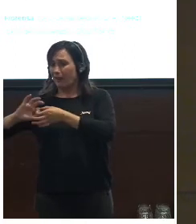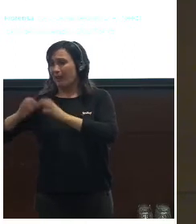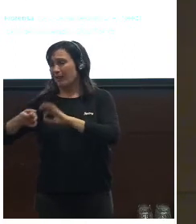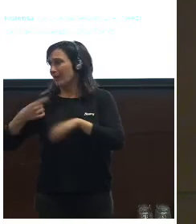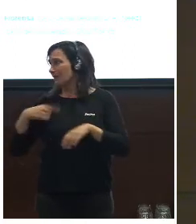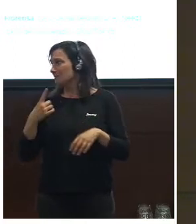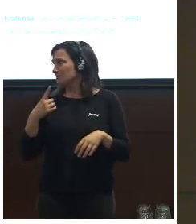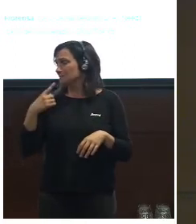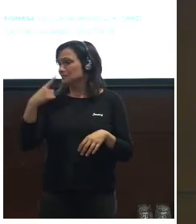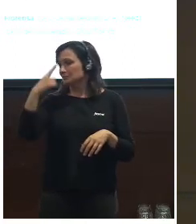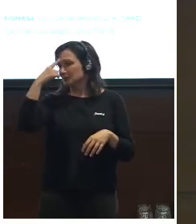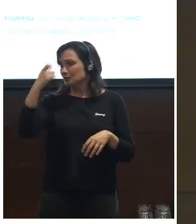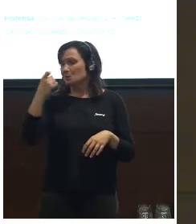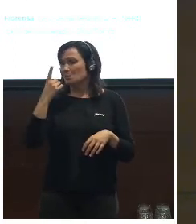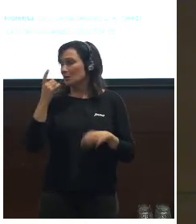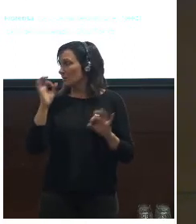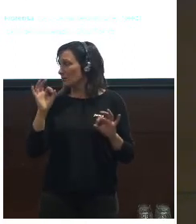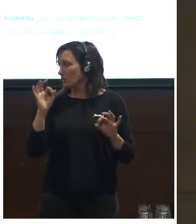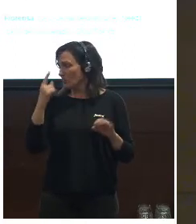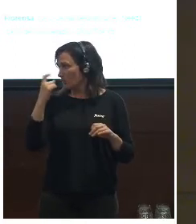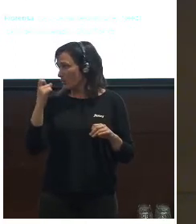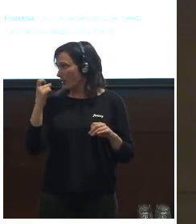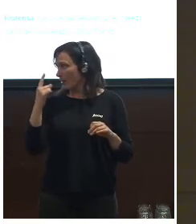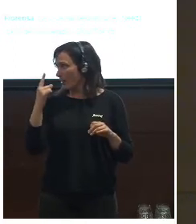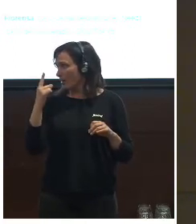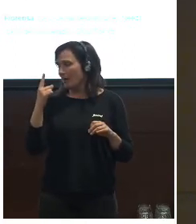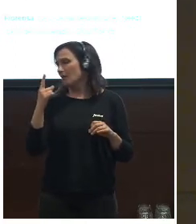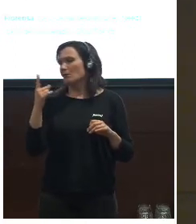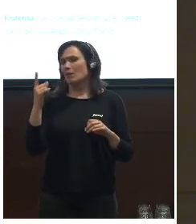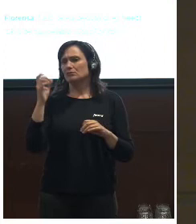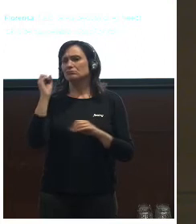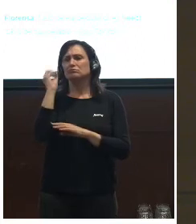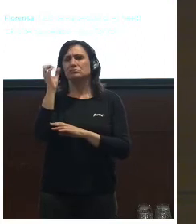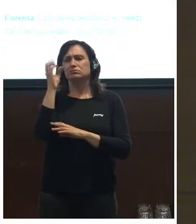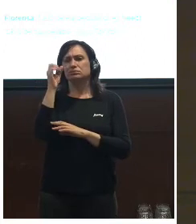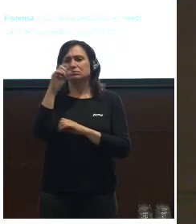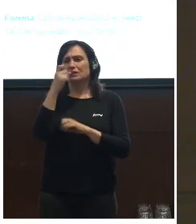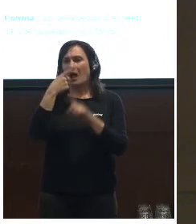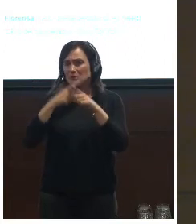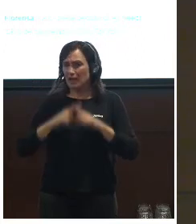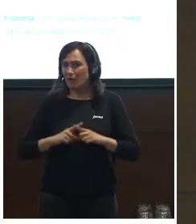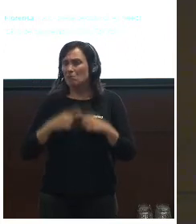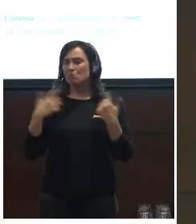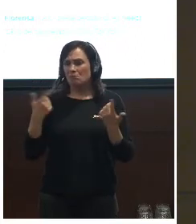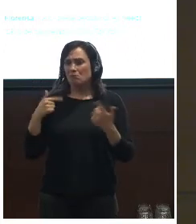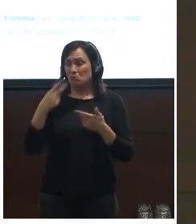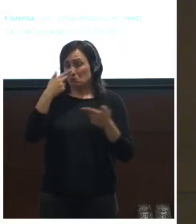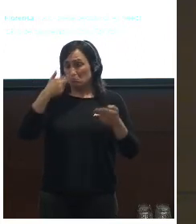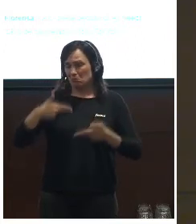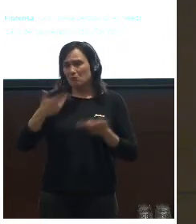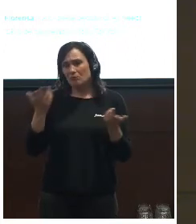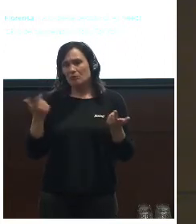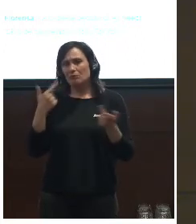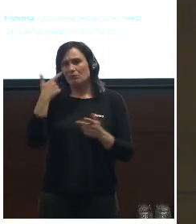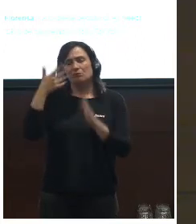I was invited there once to speak about like a smoother way of traveling with a plane, and they were